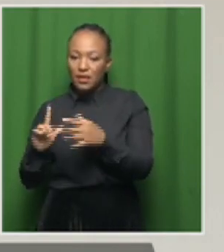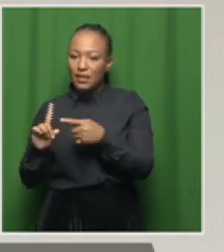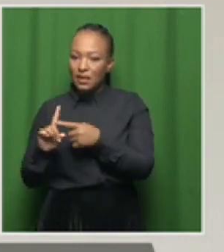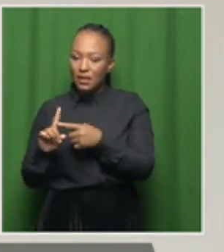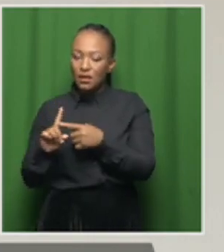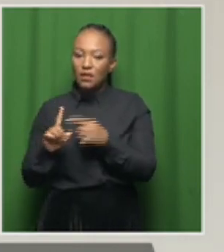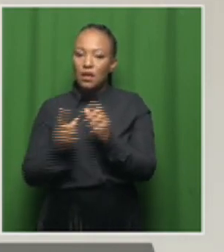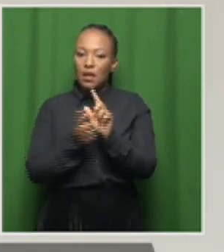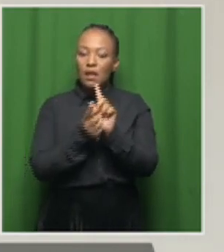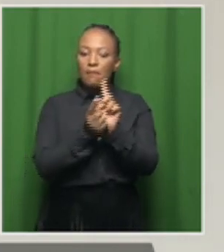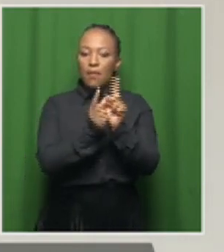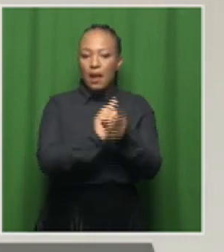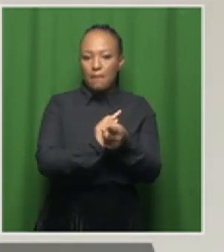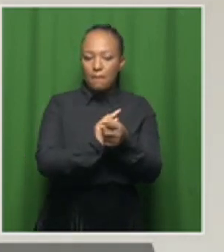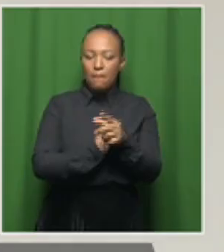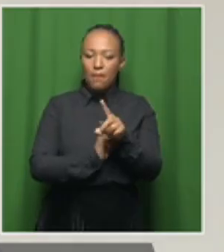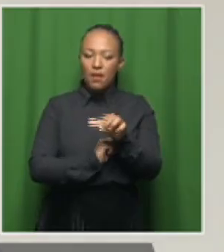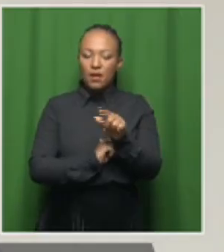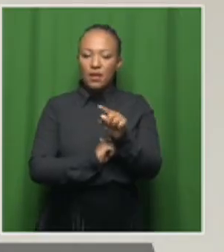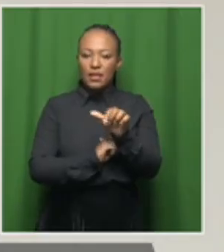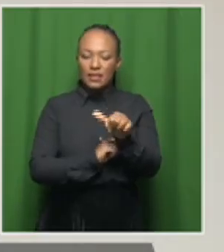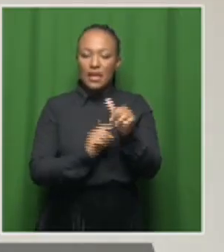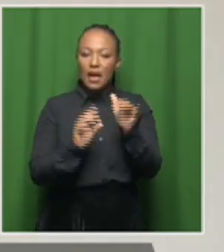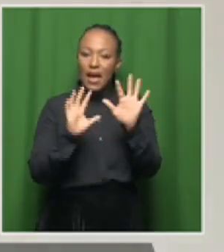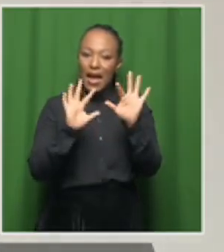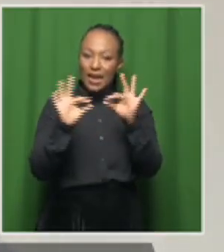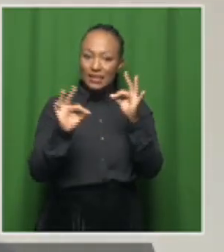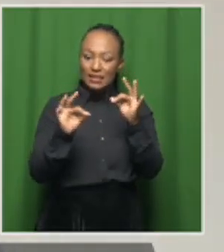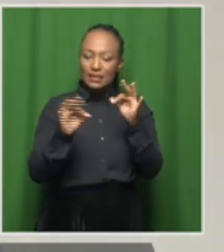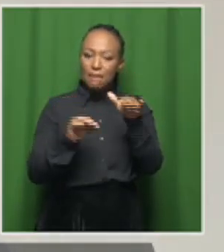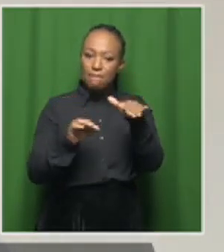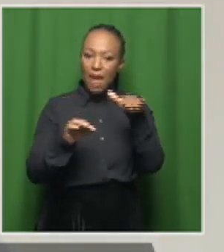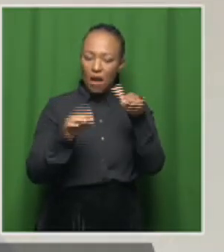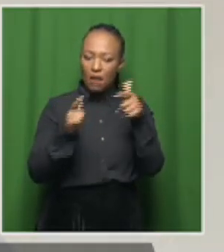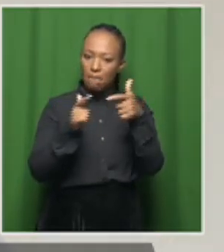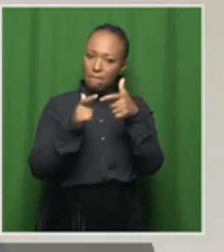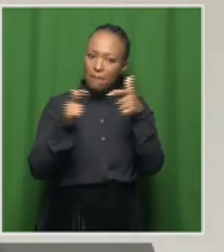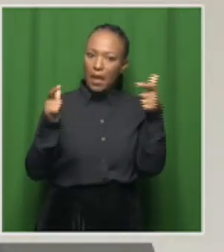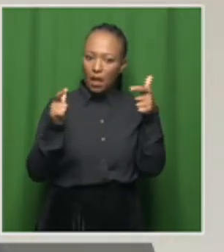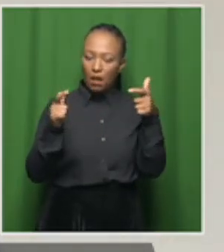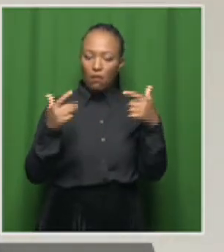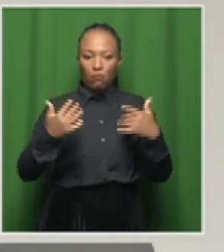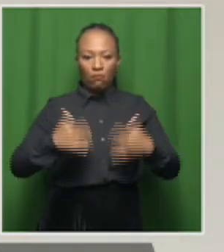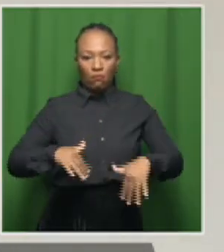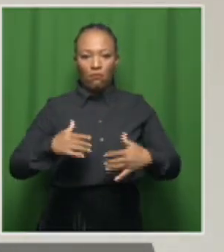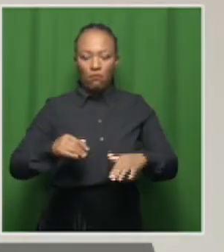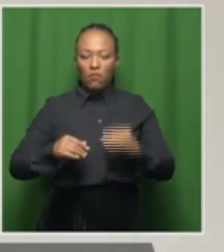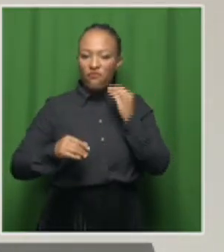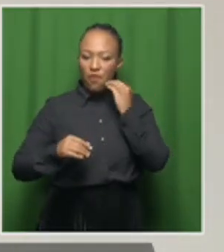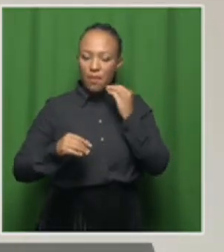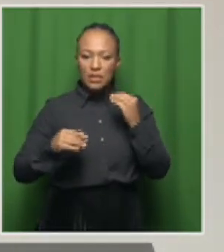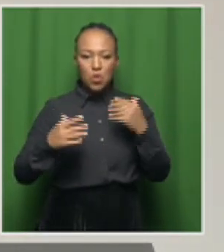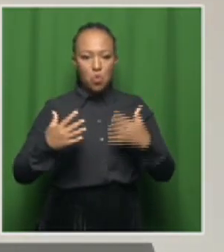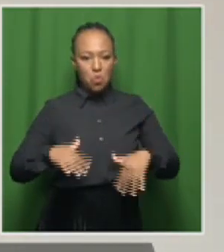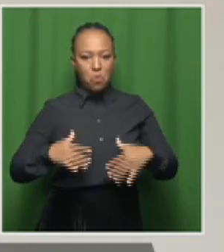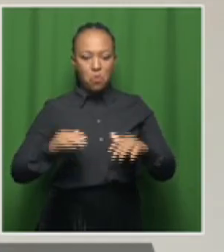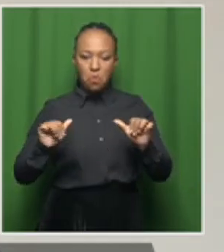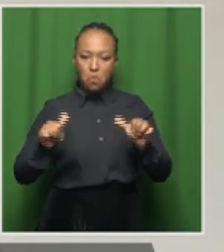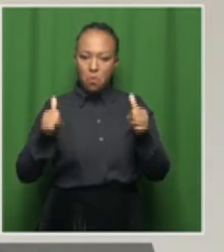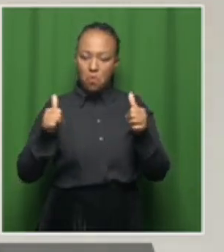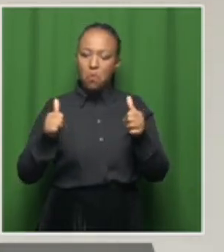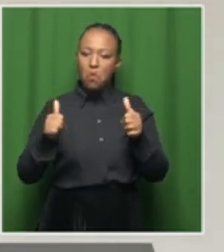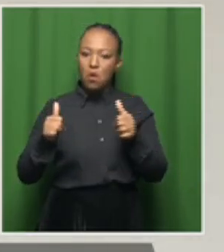becoming a data analyst for one of the large banks now. So we've seen multiple success stories similar to this. We've seen individuals move from